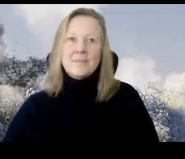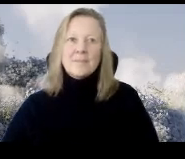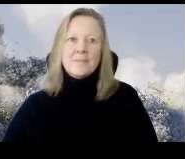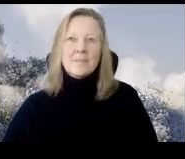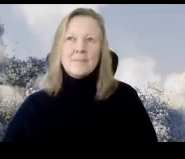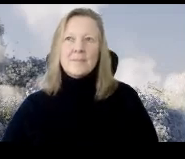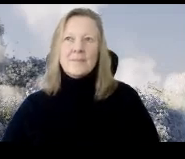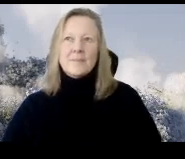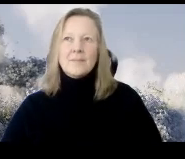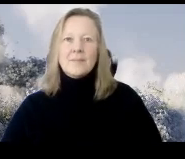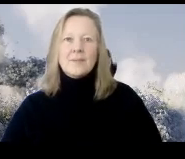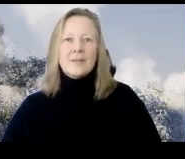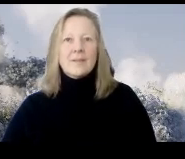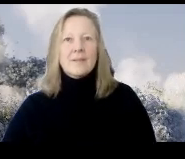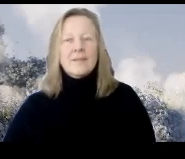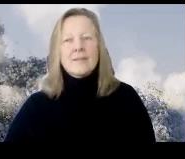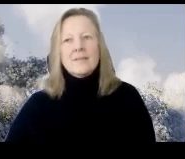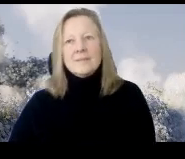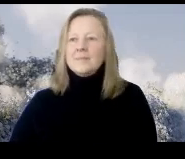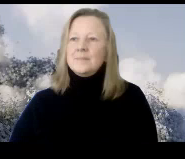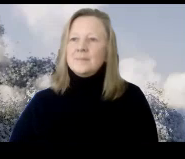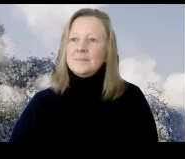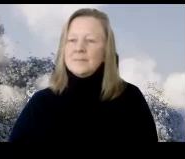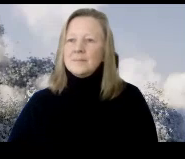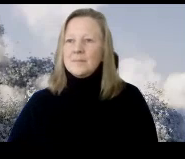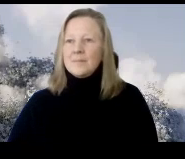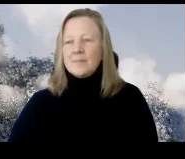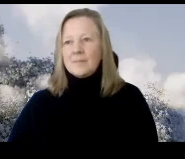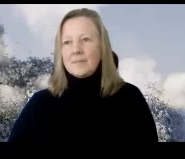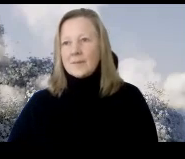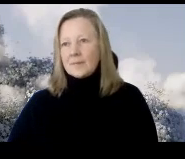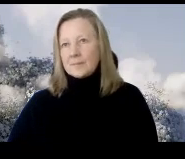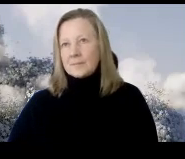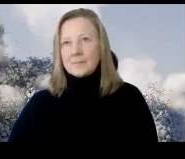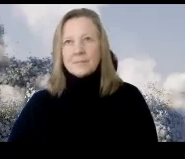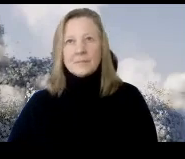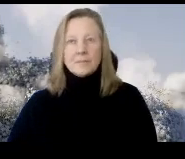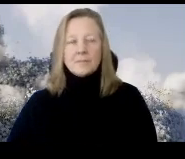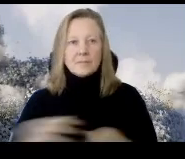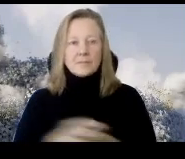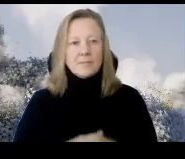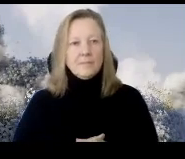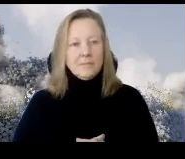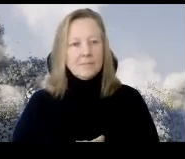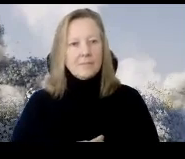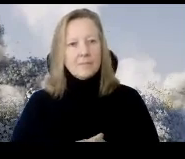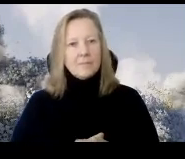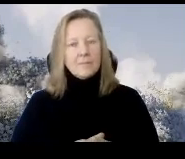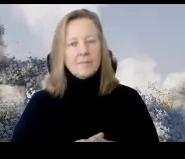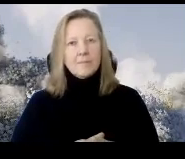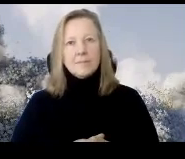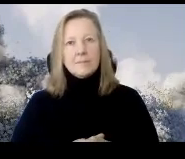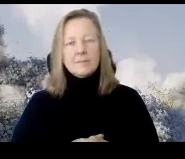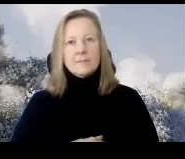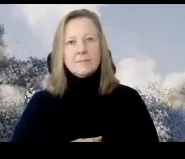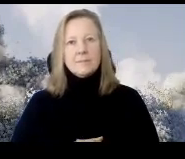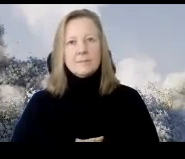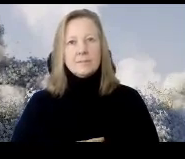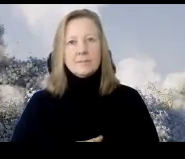Using my, there we go. So here's a quick overview of the general program structure.